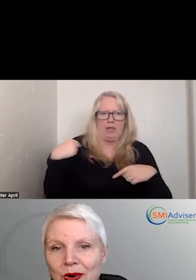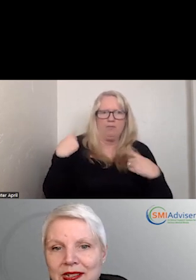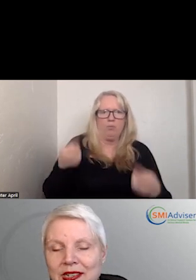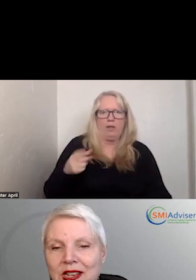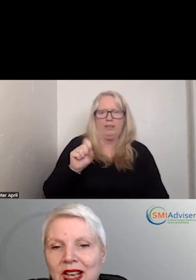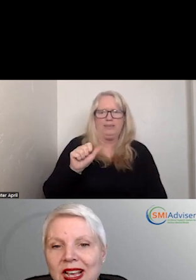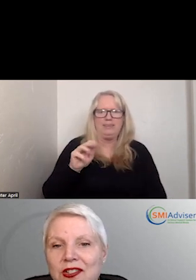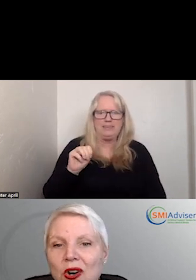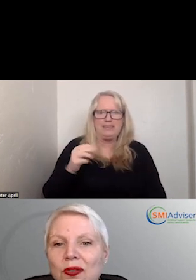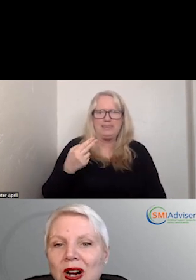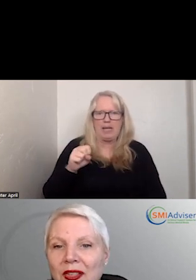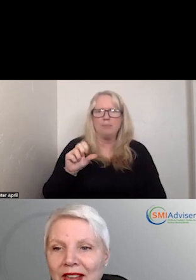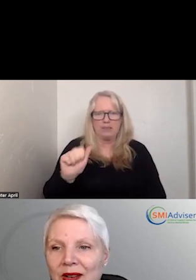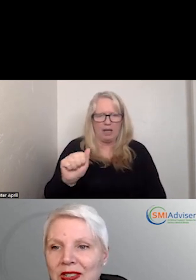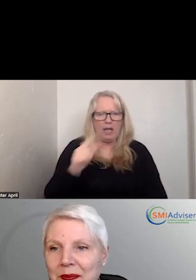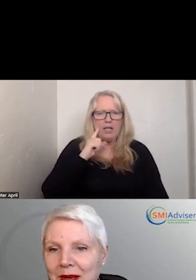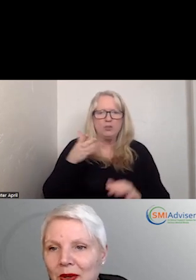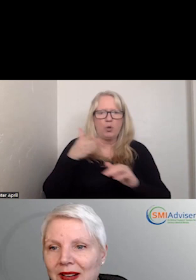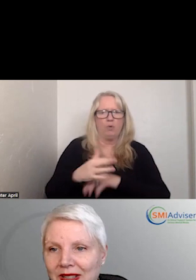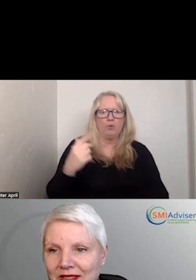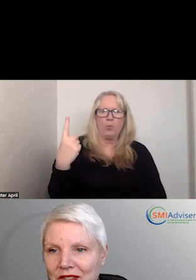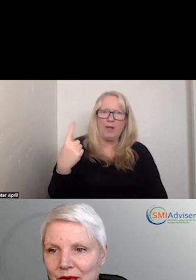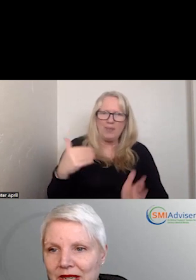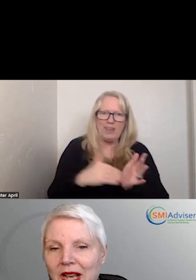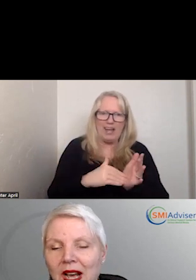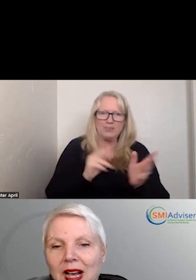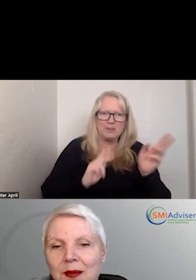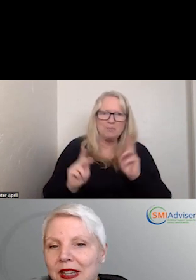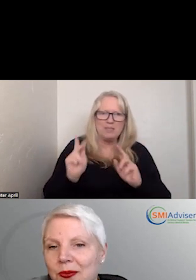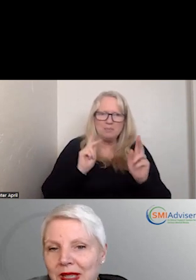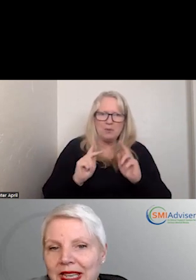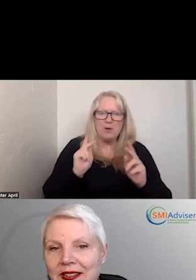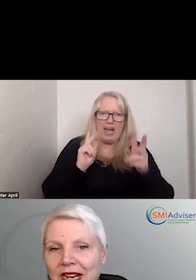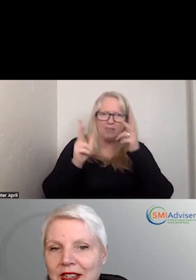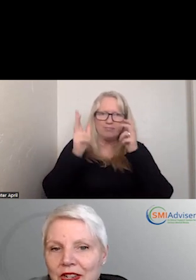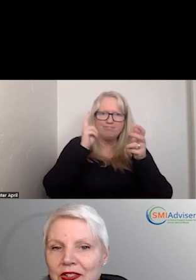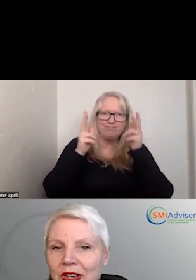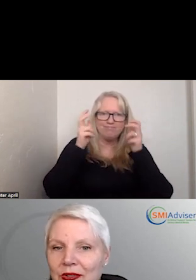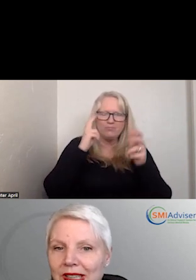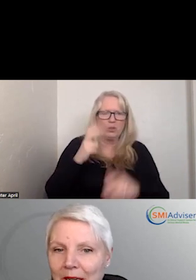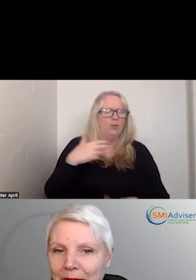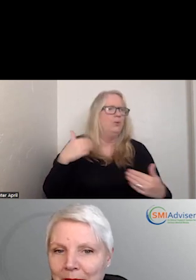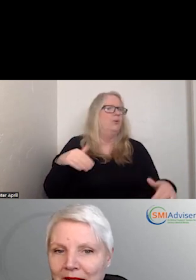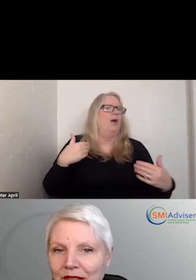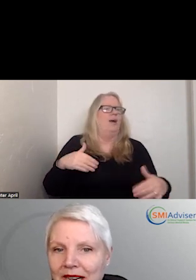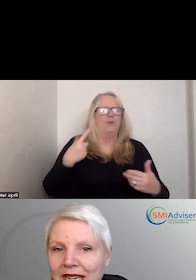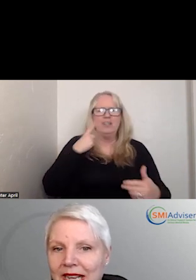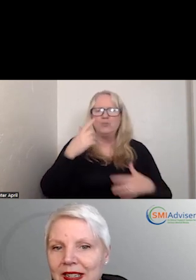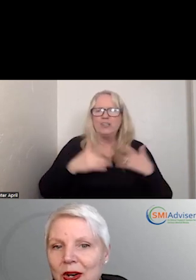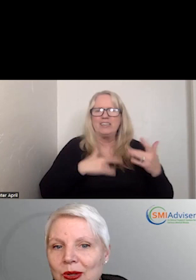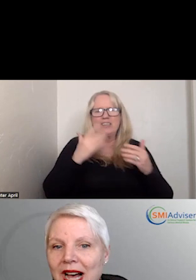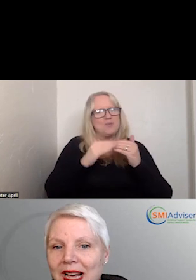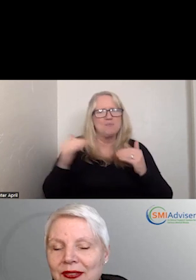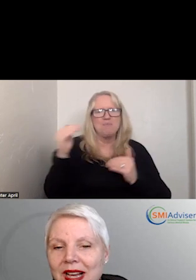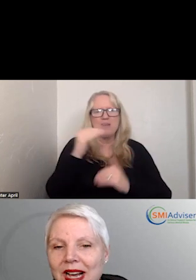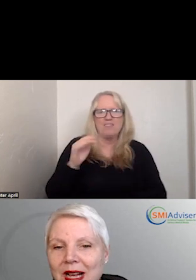youth crisis, is over 1,000 people have listened to it. That's really exciting. Just goes a little bit above the 988